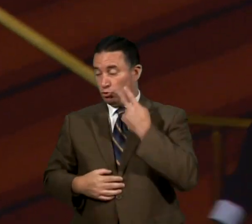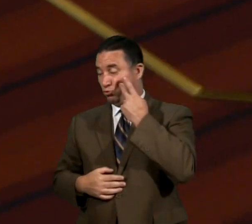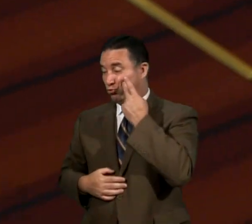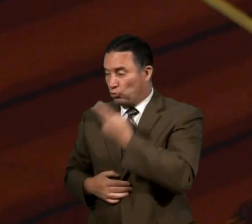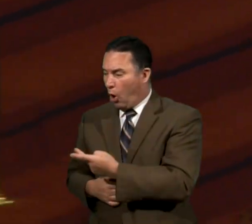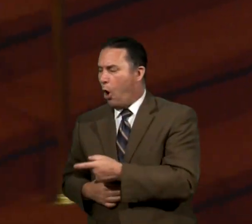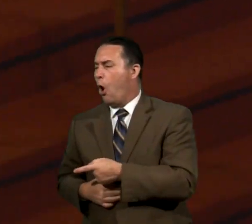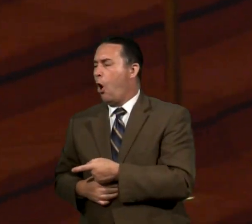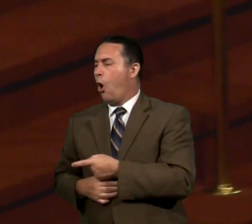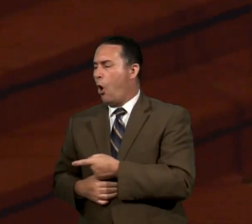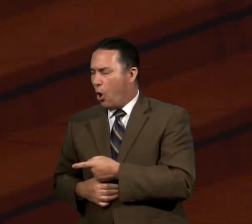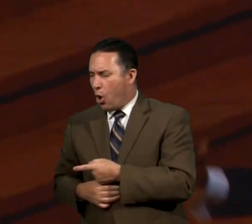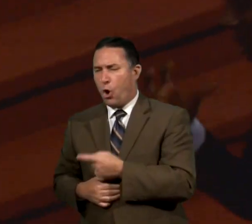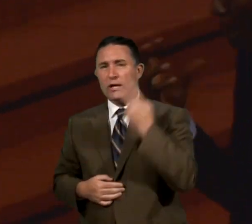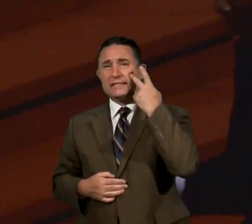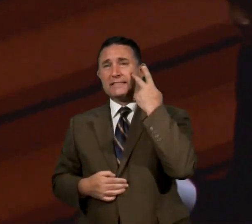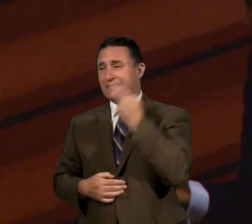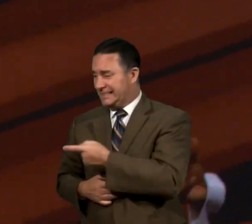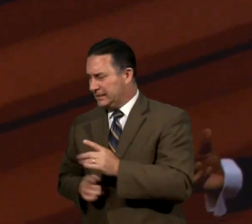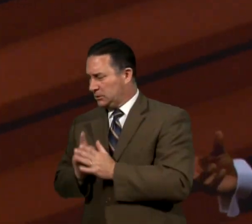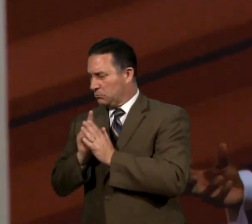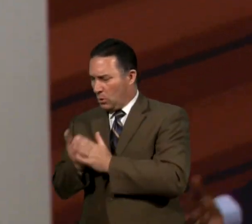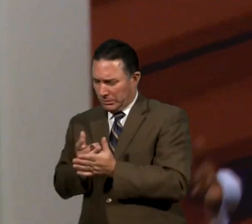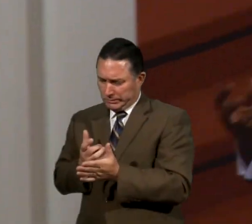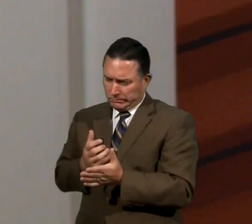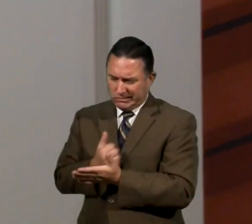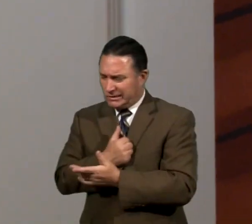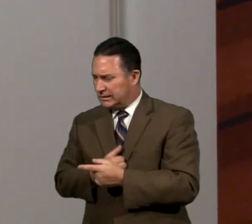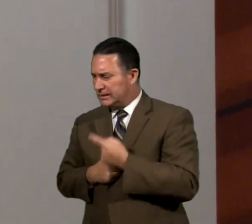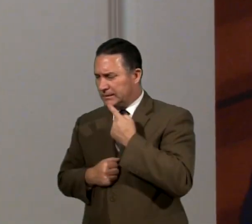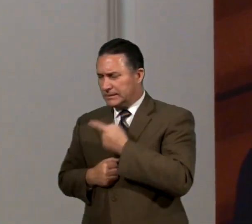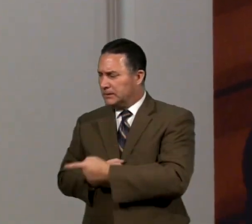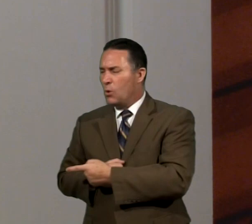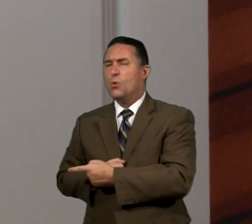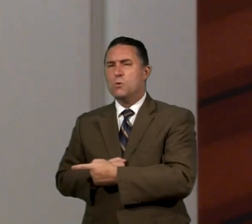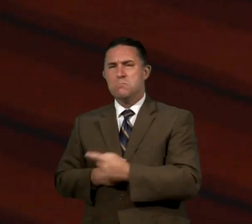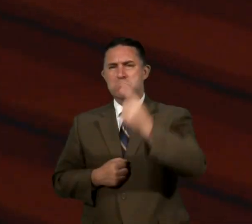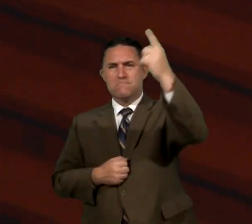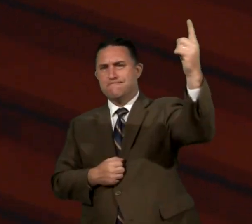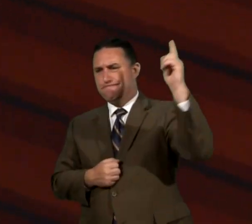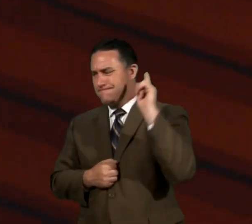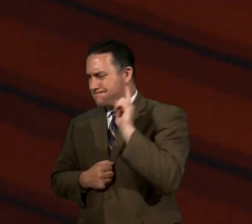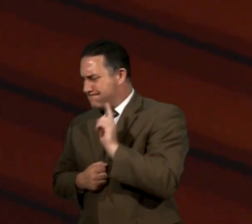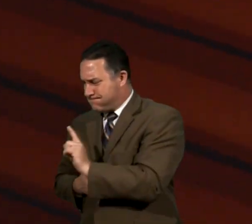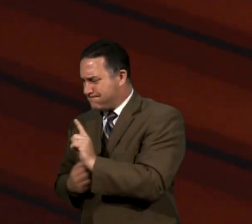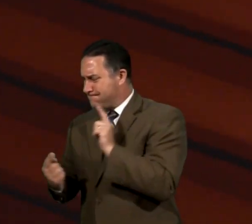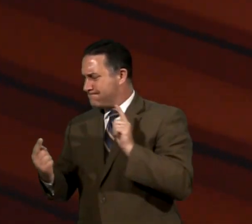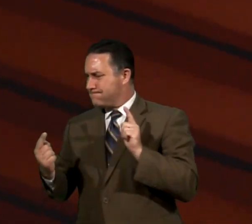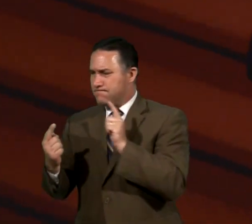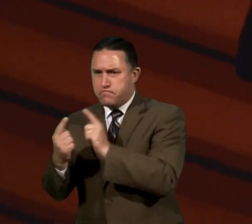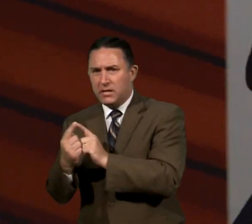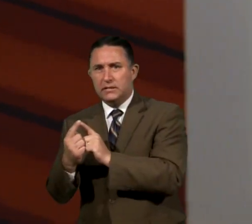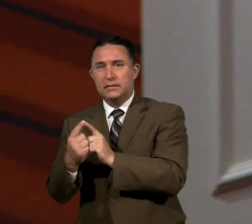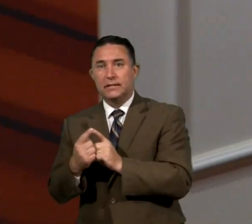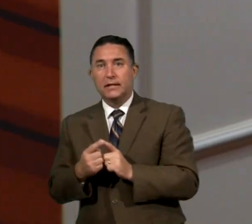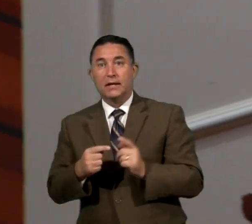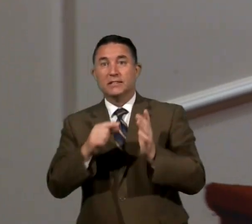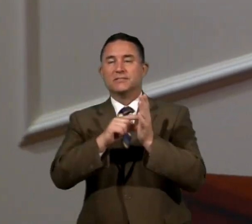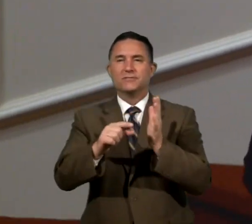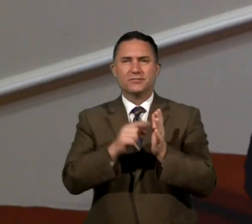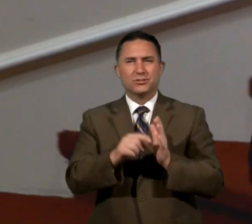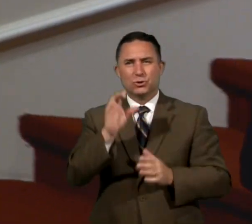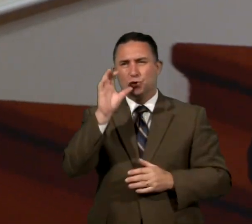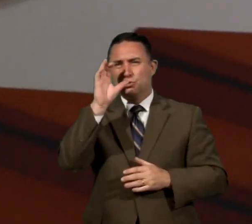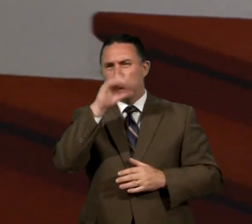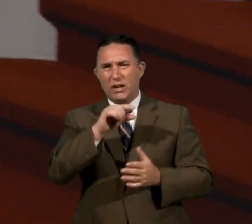the issue and he sees the moment. And he says, I'm going to run myself down here. And in this text, this is a